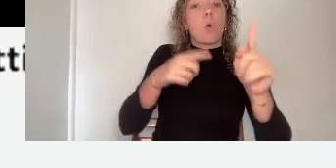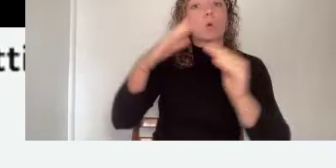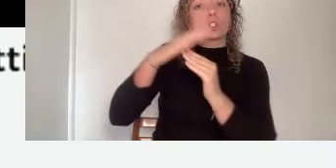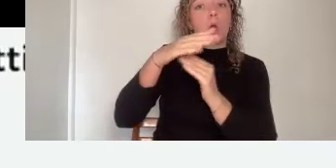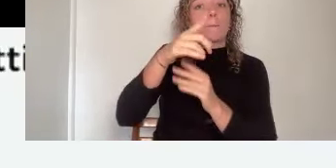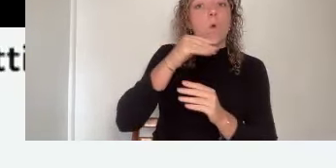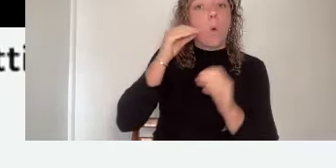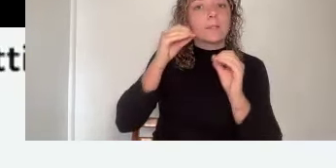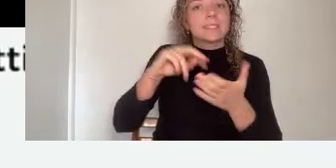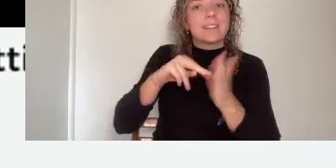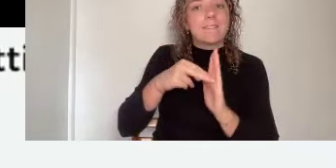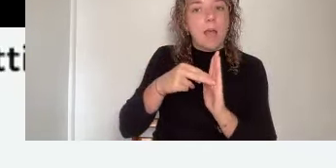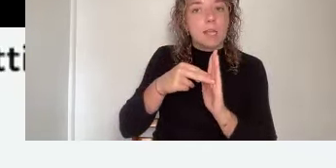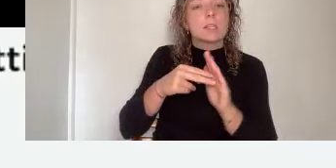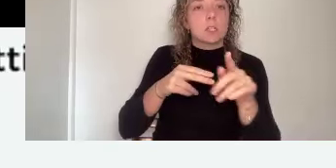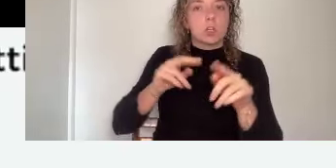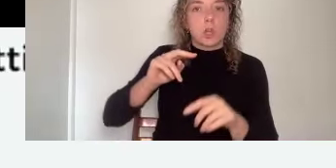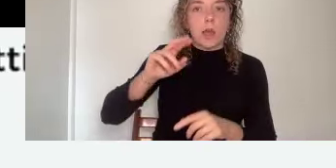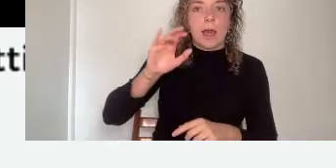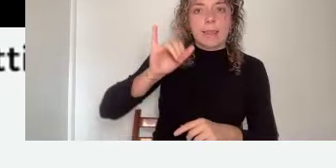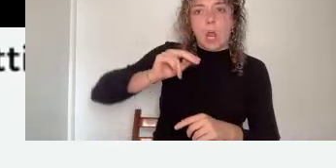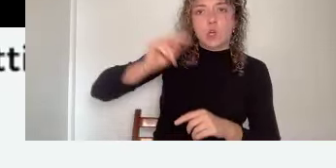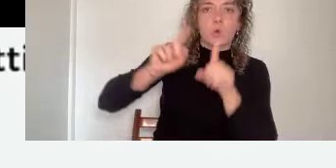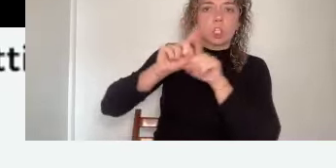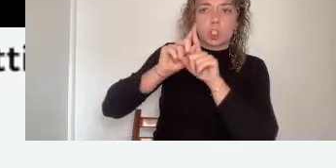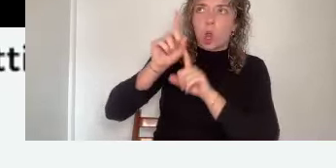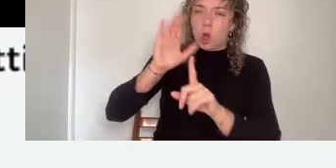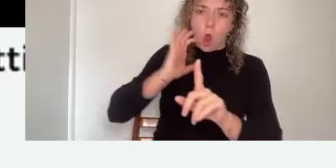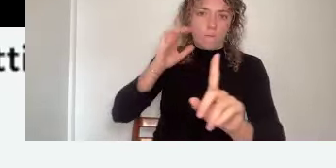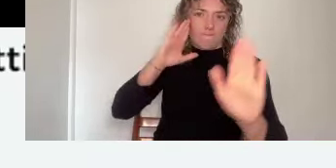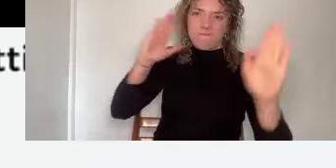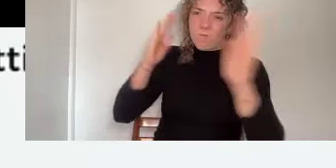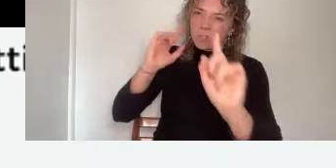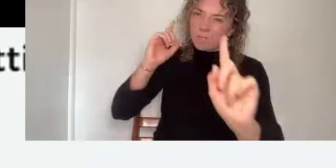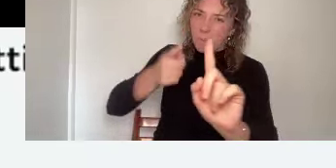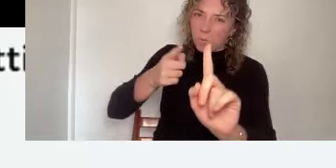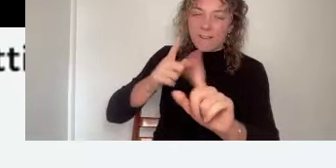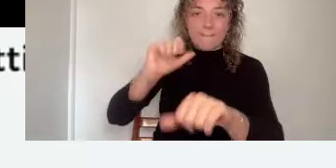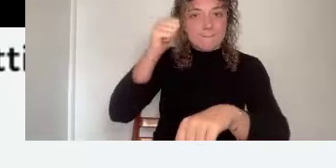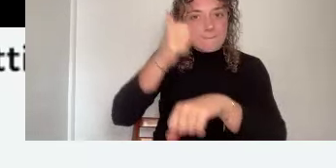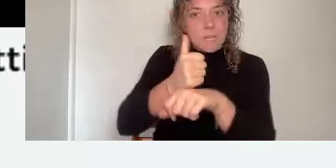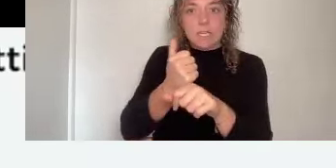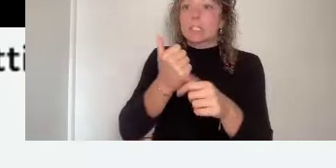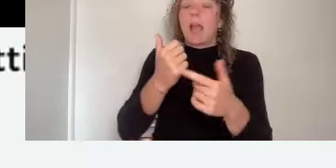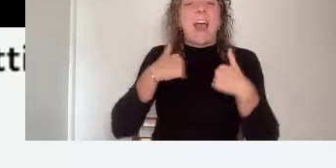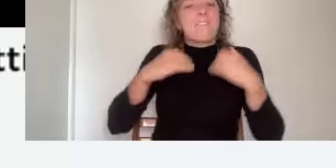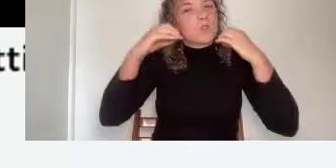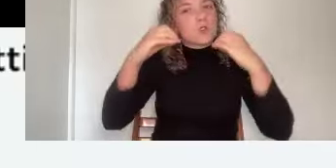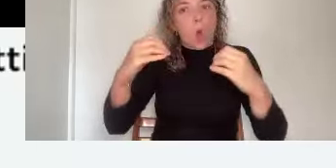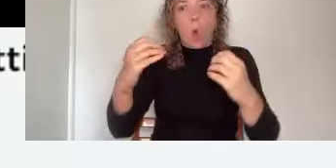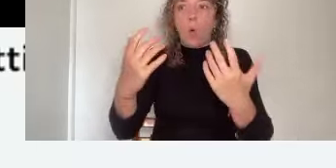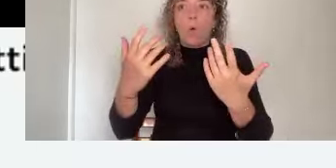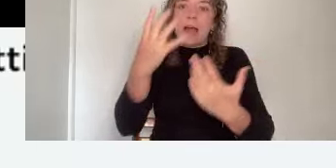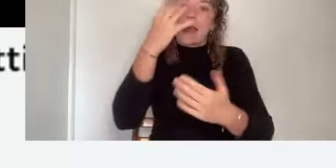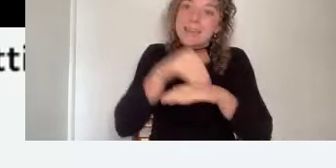homelessness defined, that same North Star sentence for us, right? Individuals that lack a fixed, regular, and adequate nighttime residence.